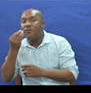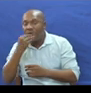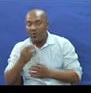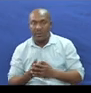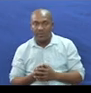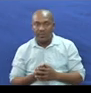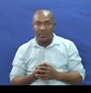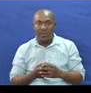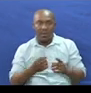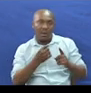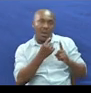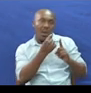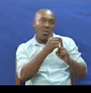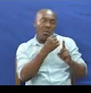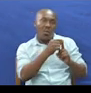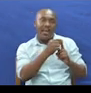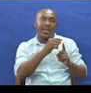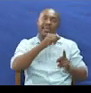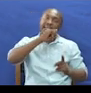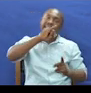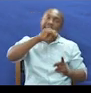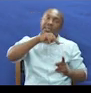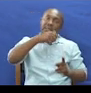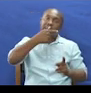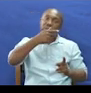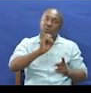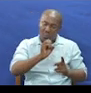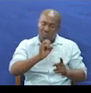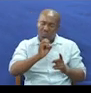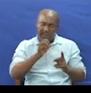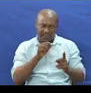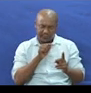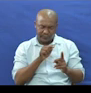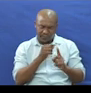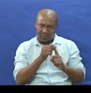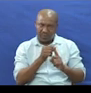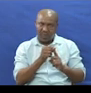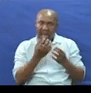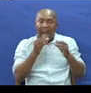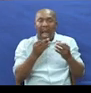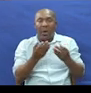How the word into has been used in this sentence.